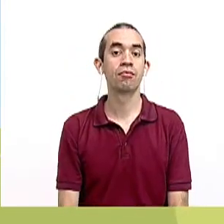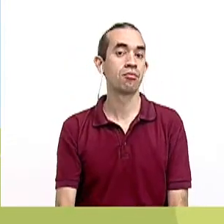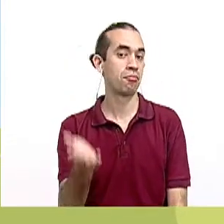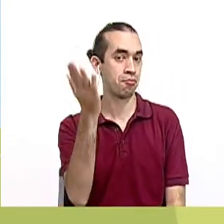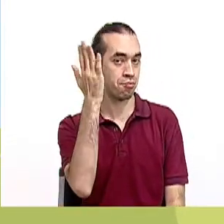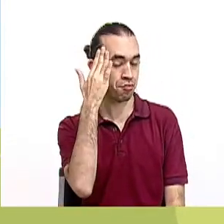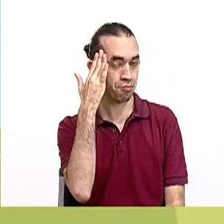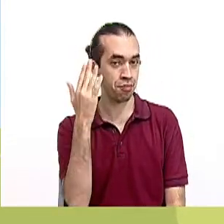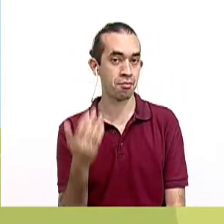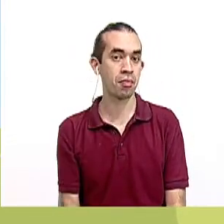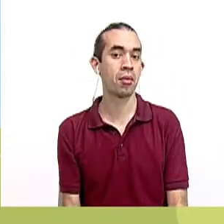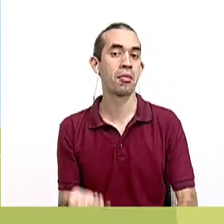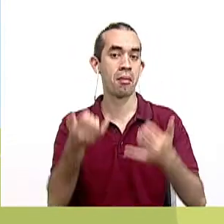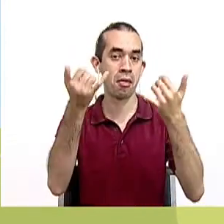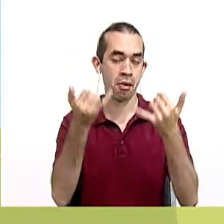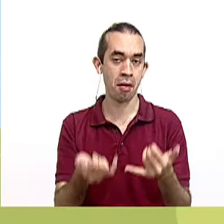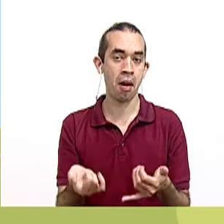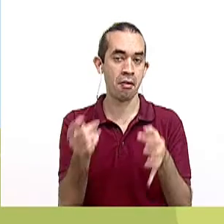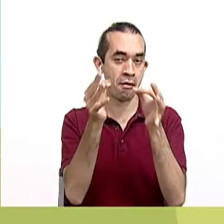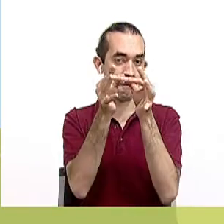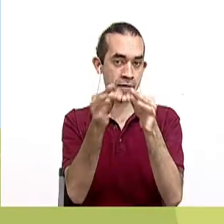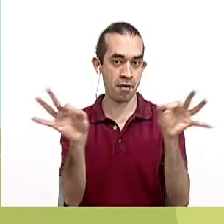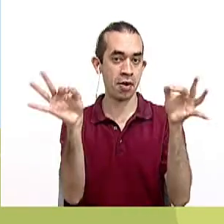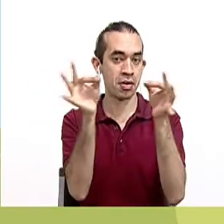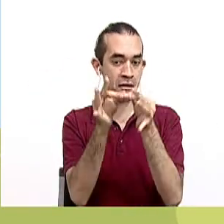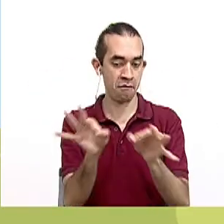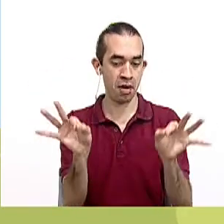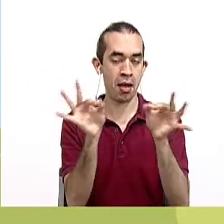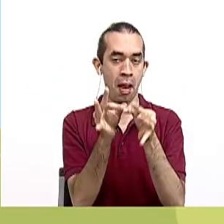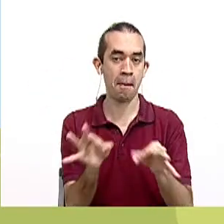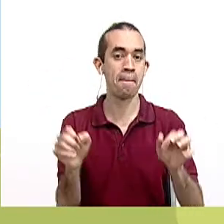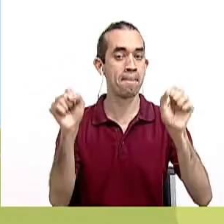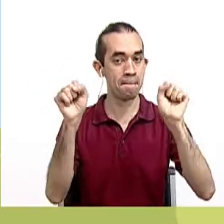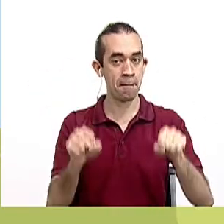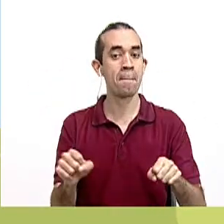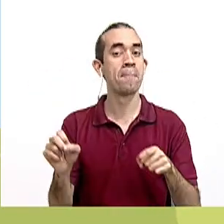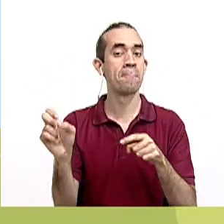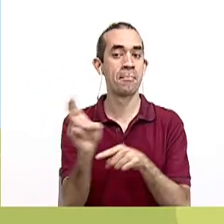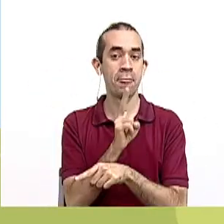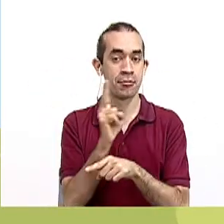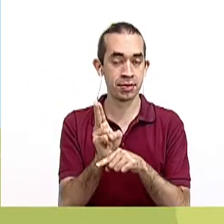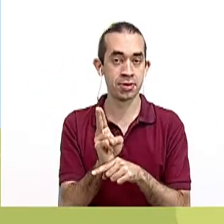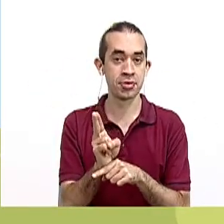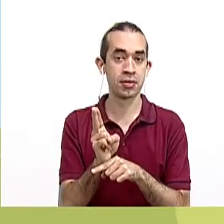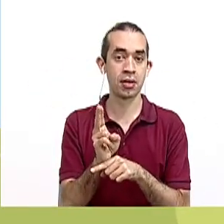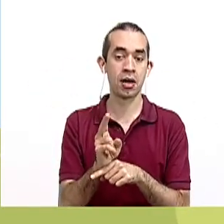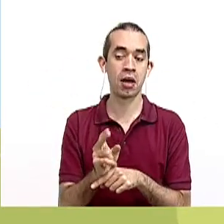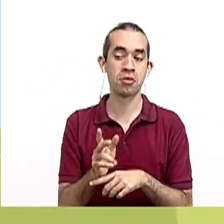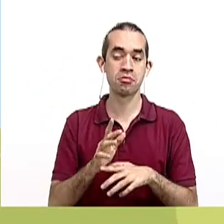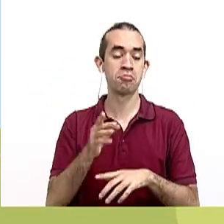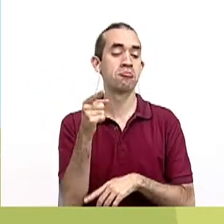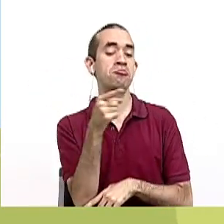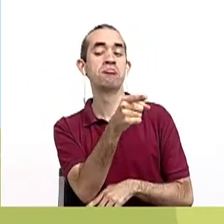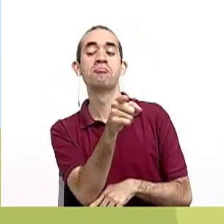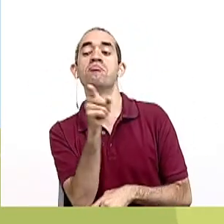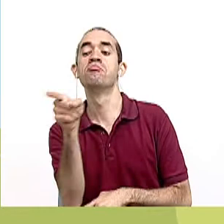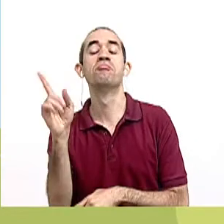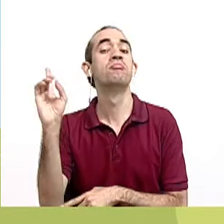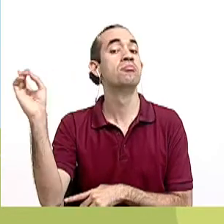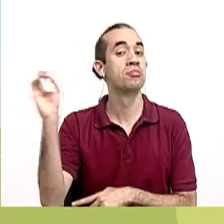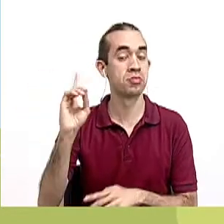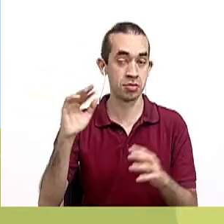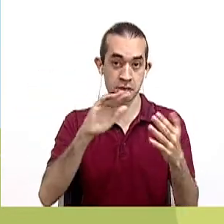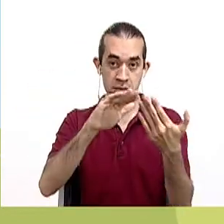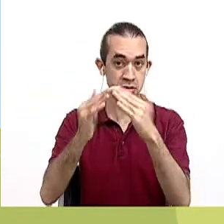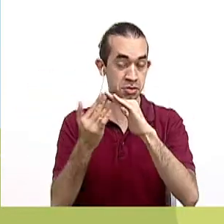let's review some expressions we can use to tell others where places are located in our